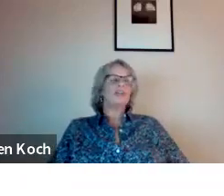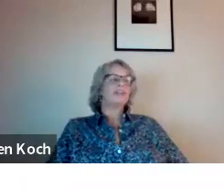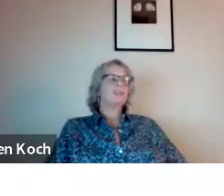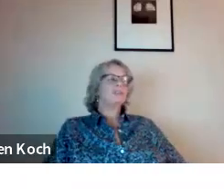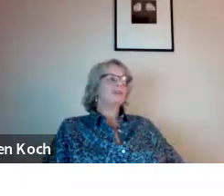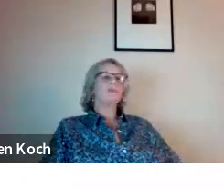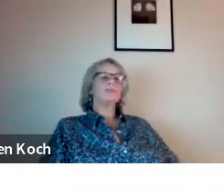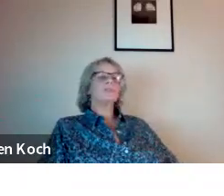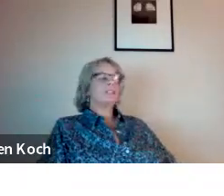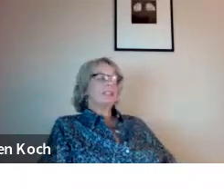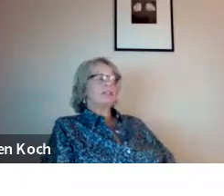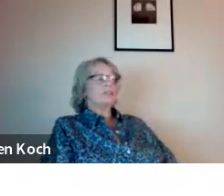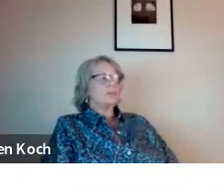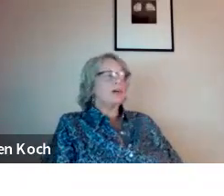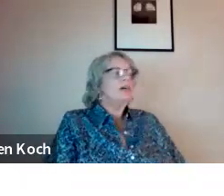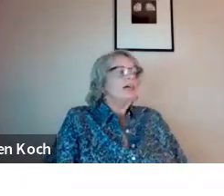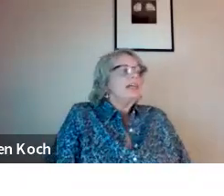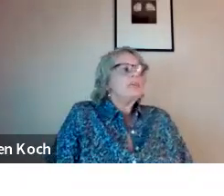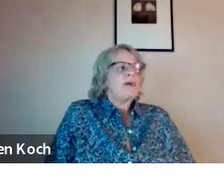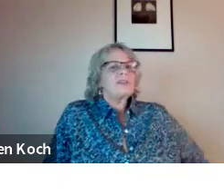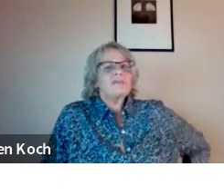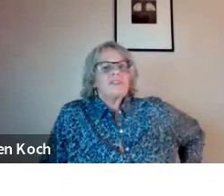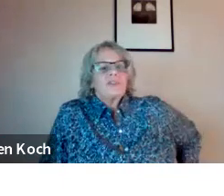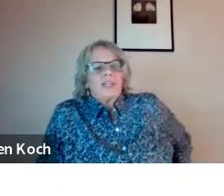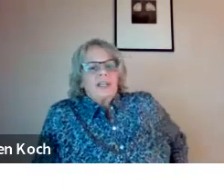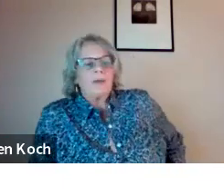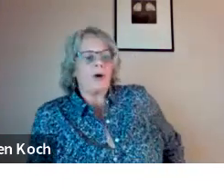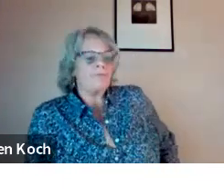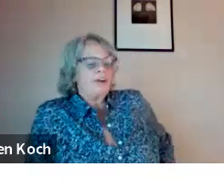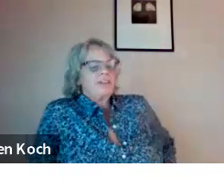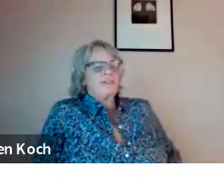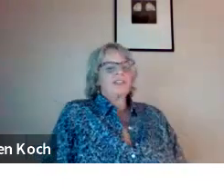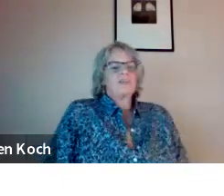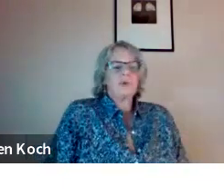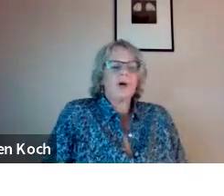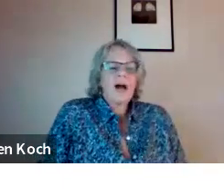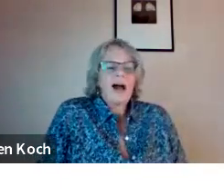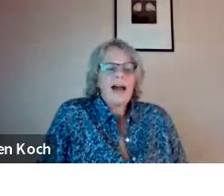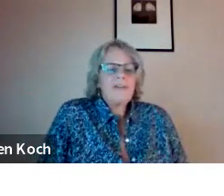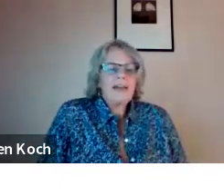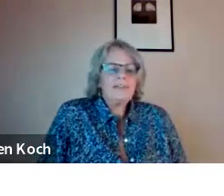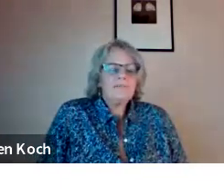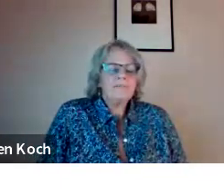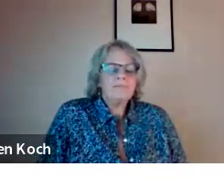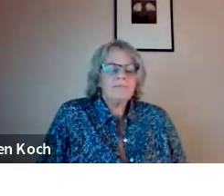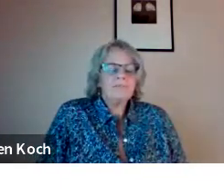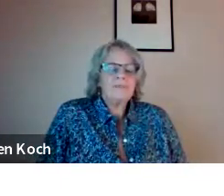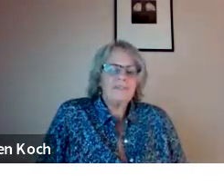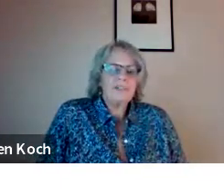you for sharing and your personal details as well. Yeah, powers of attorney are very, very simple. I've